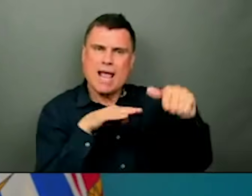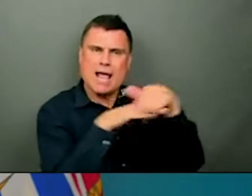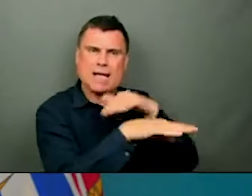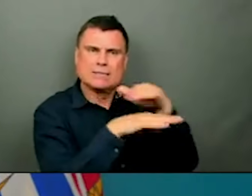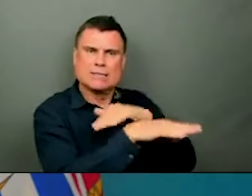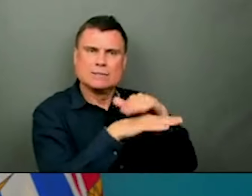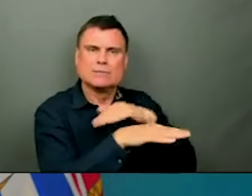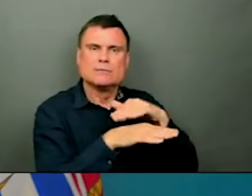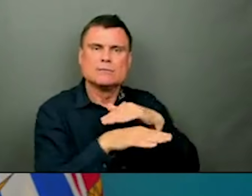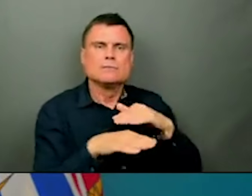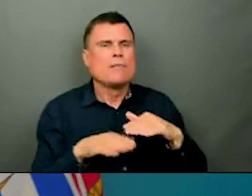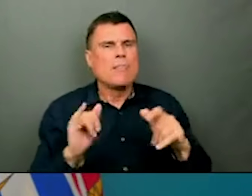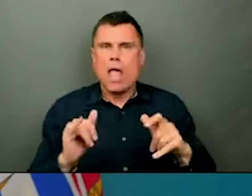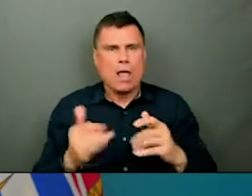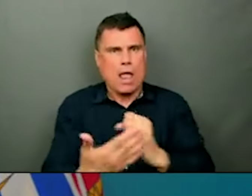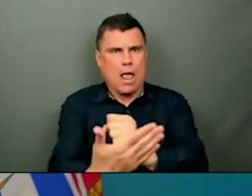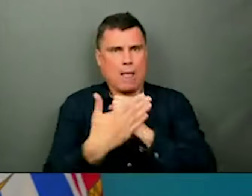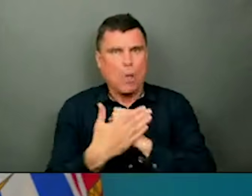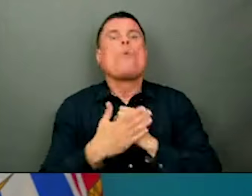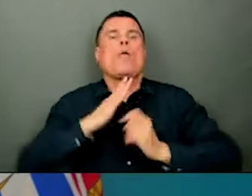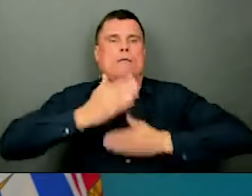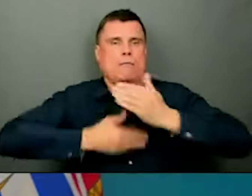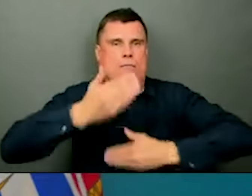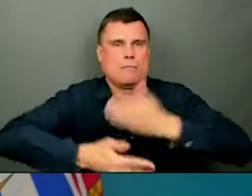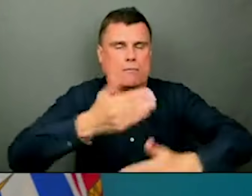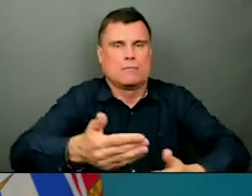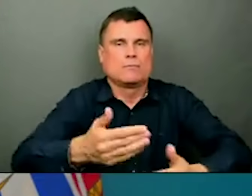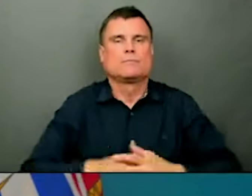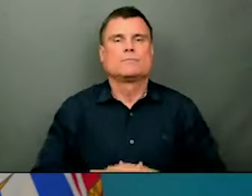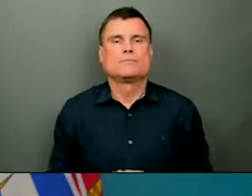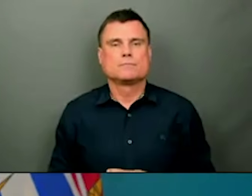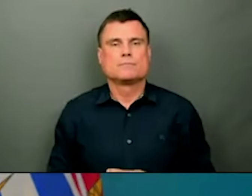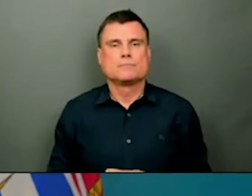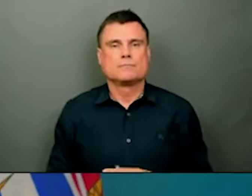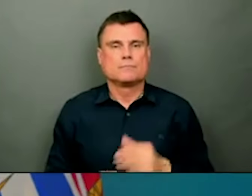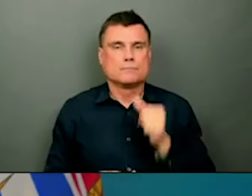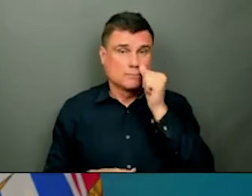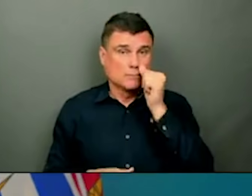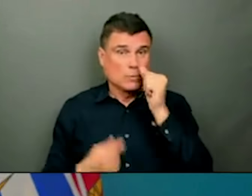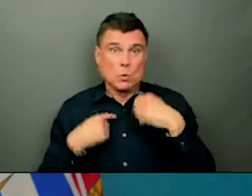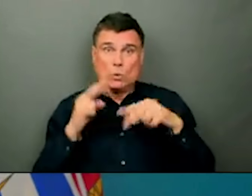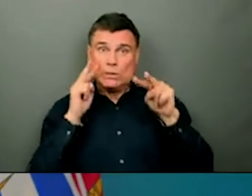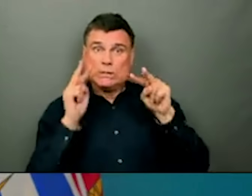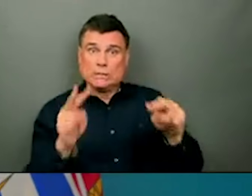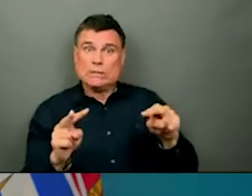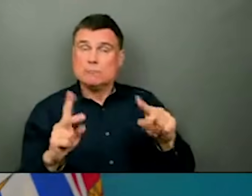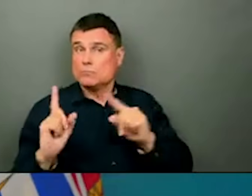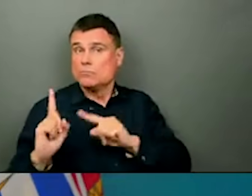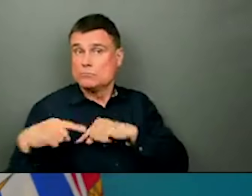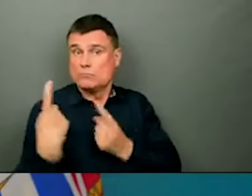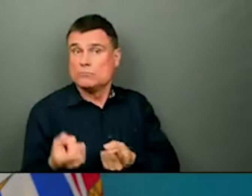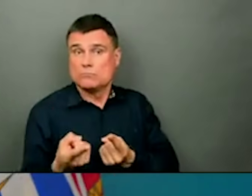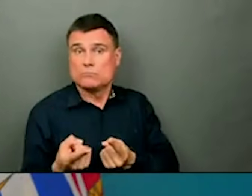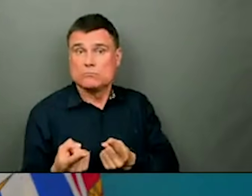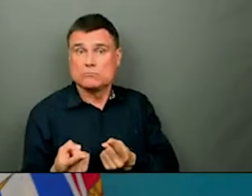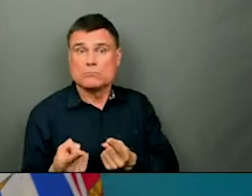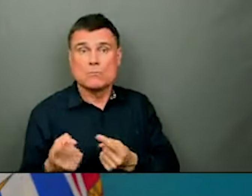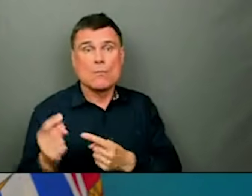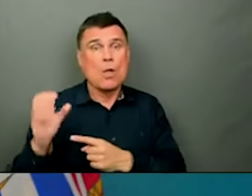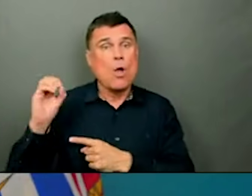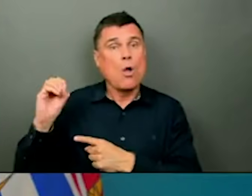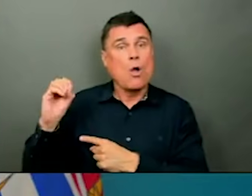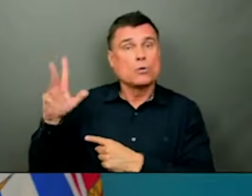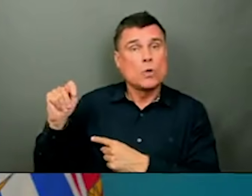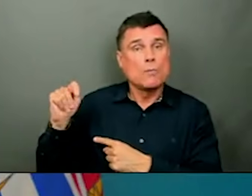different communities. I think we're seeing we've seen really in the period in particular, October, November,